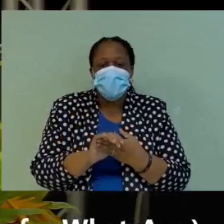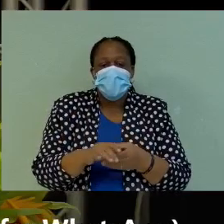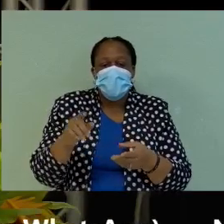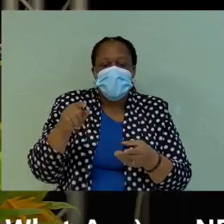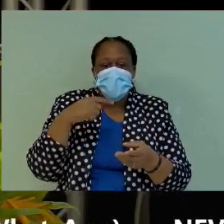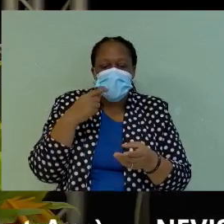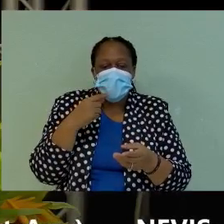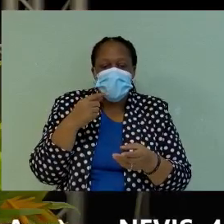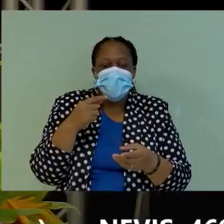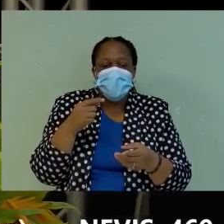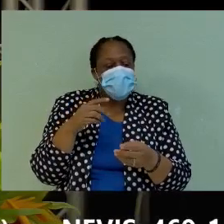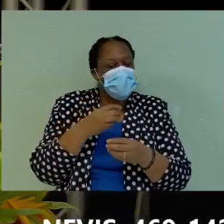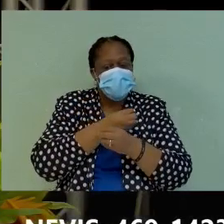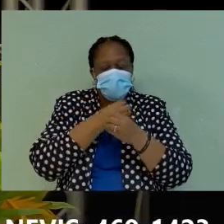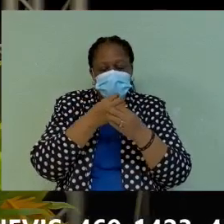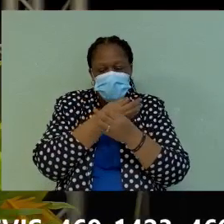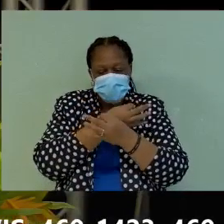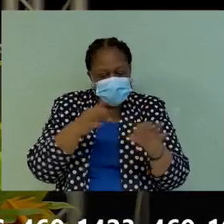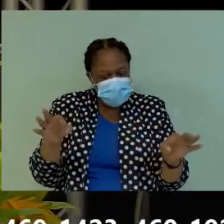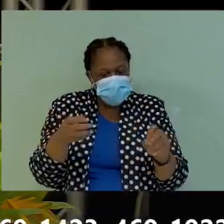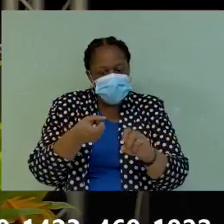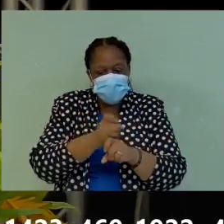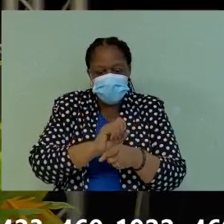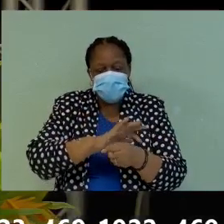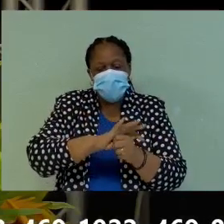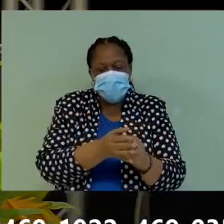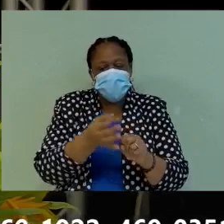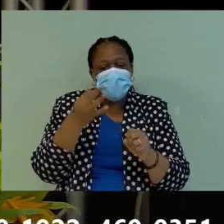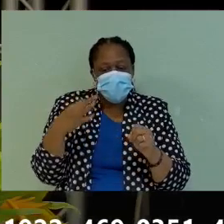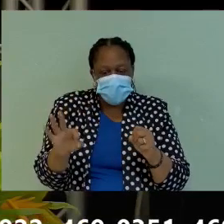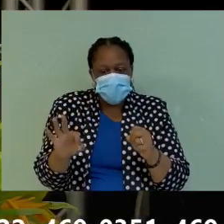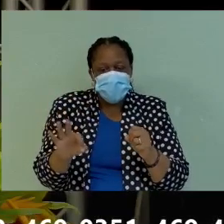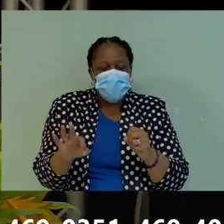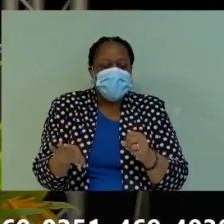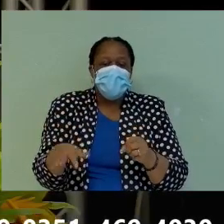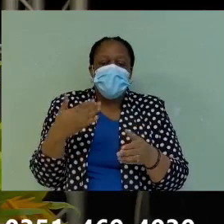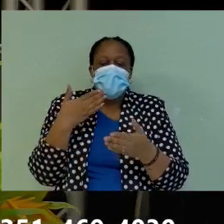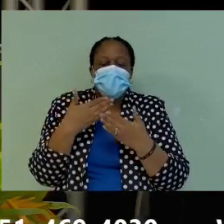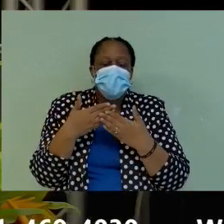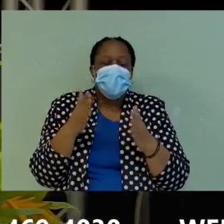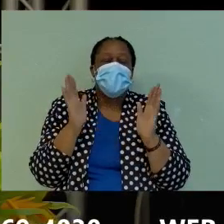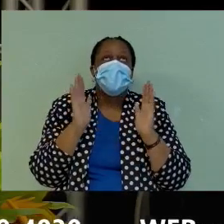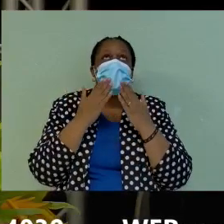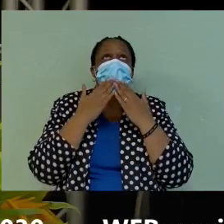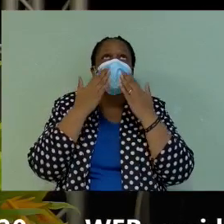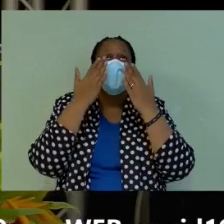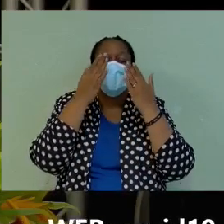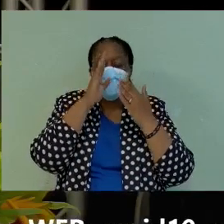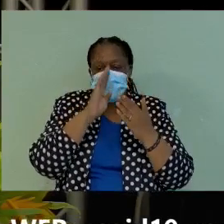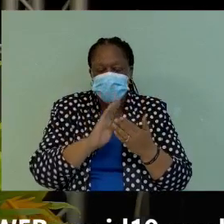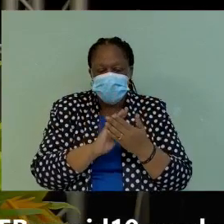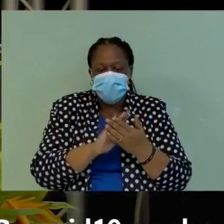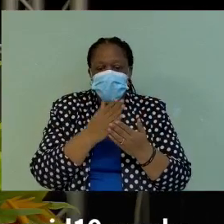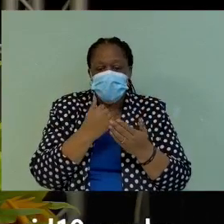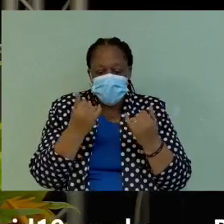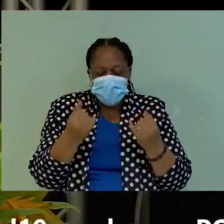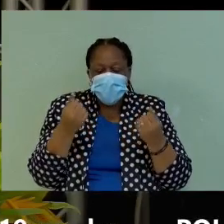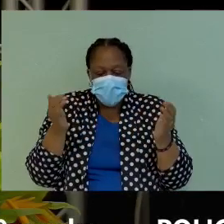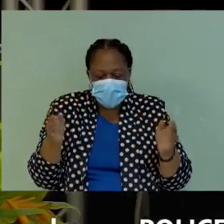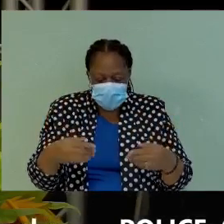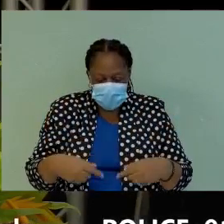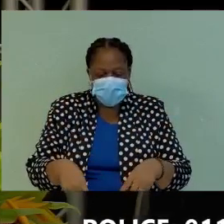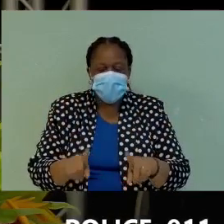April 23rd. I look forward to returning to my normal life with the new norms. There are others who have